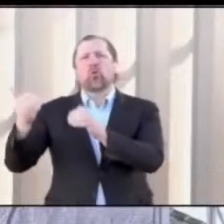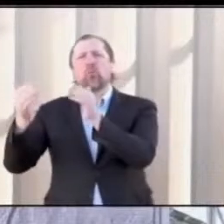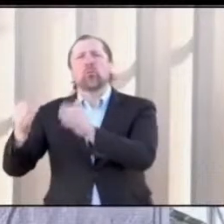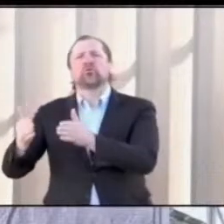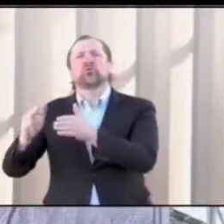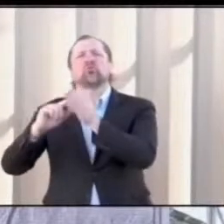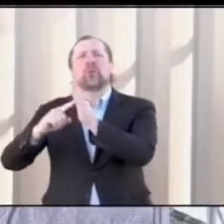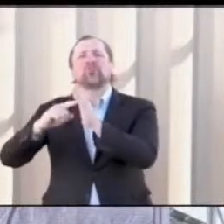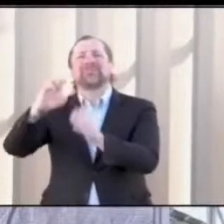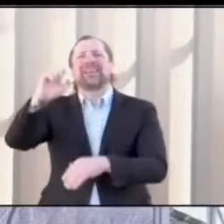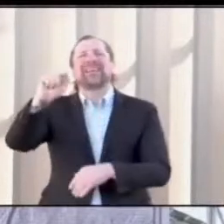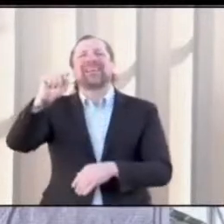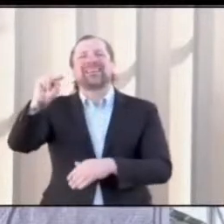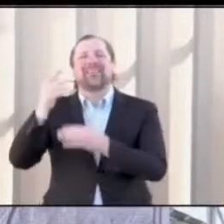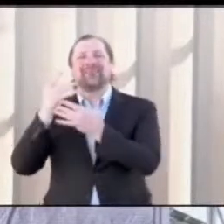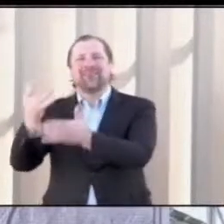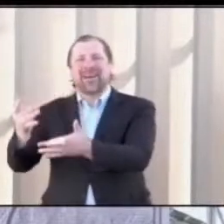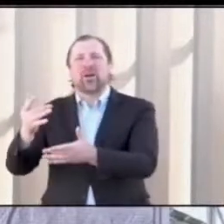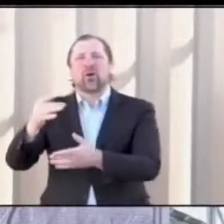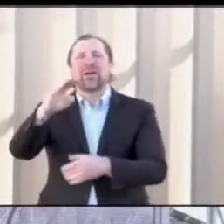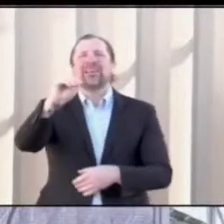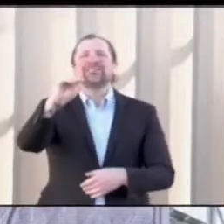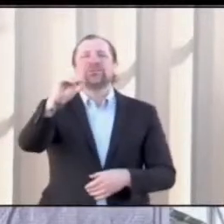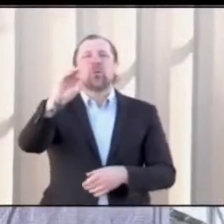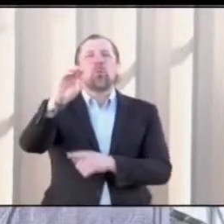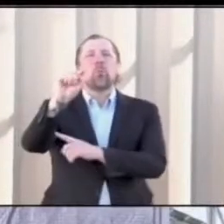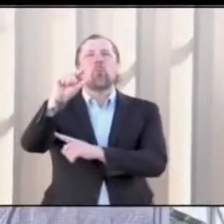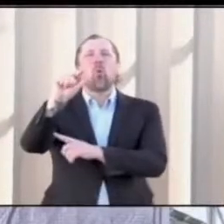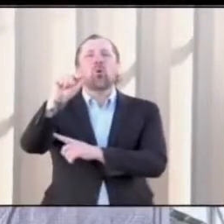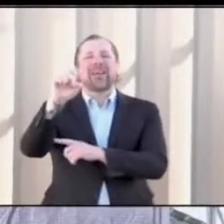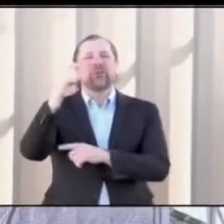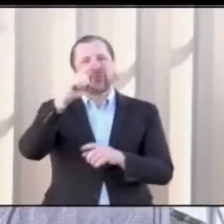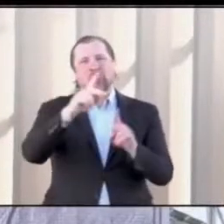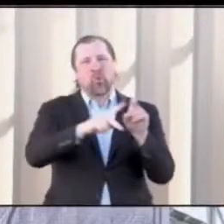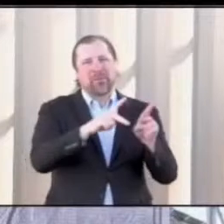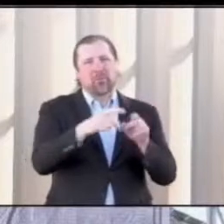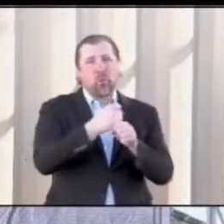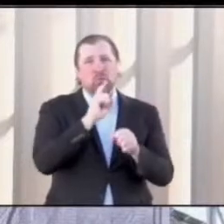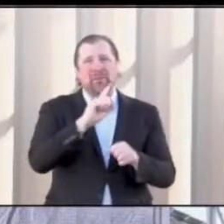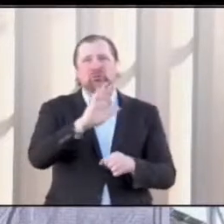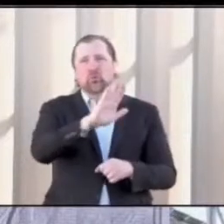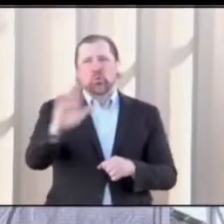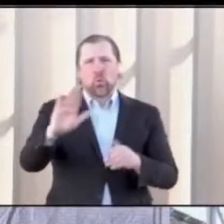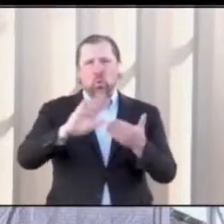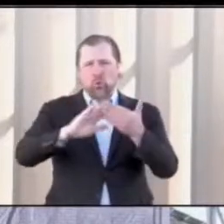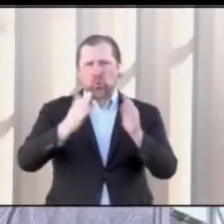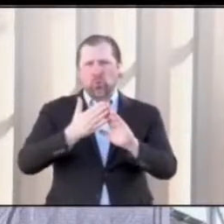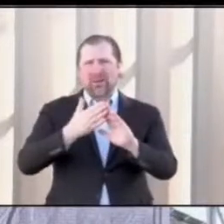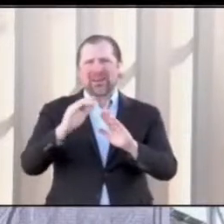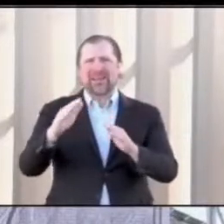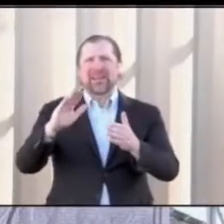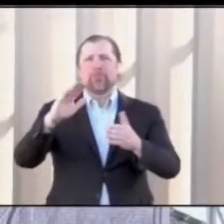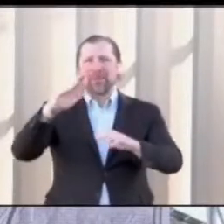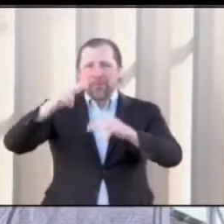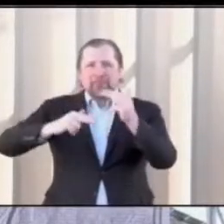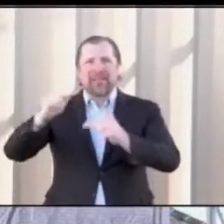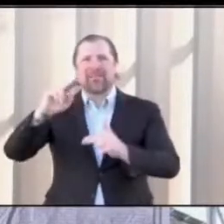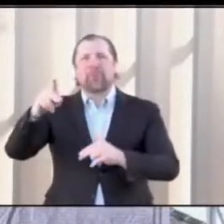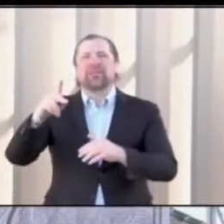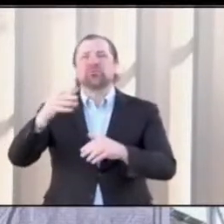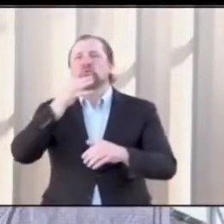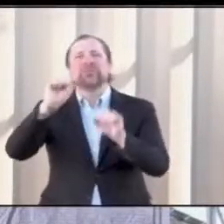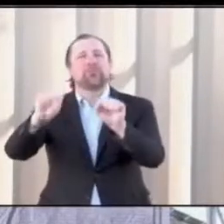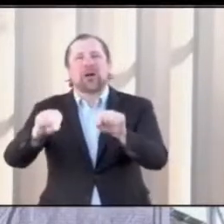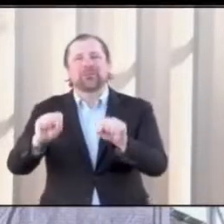Eatonburn area for mortgage forbearance. So we are going to make sure that your community can be built back as rapidly